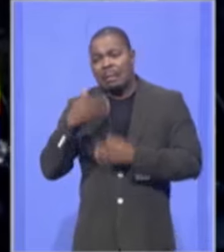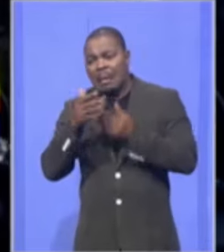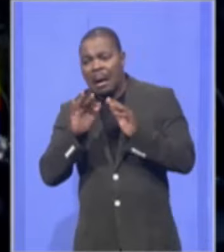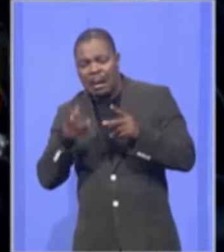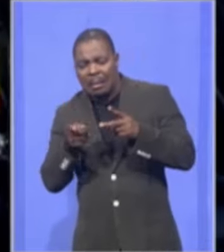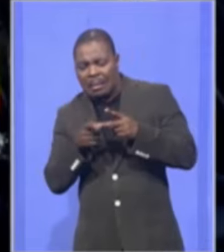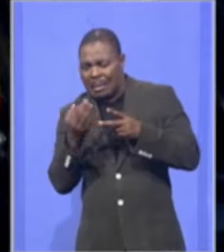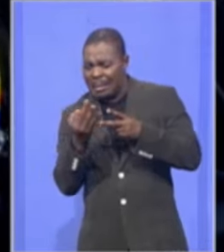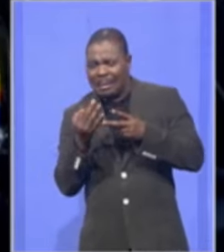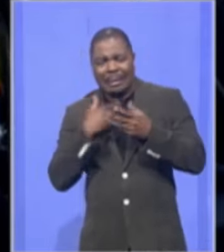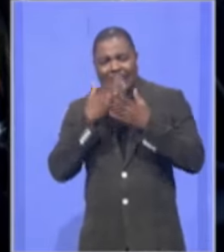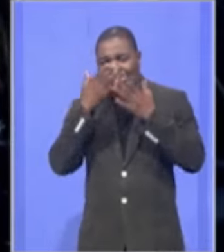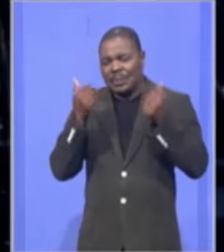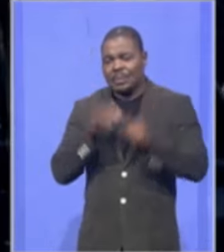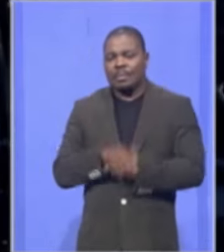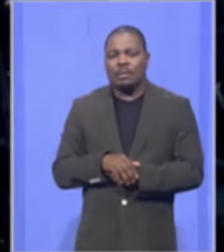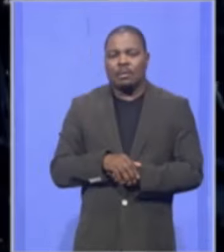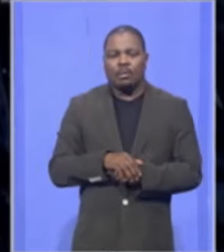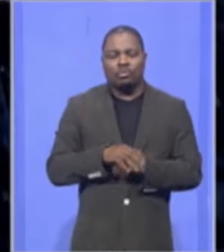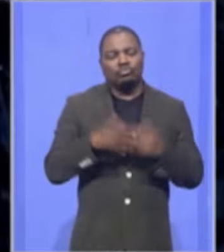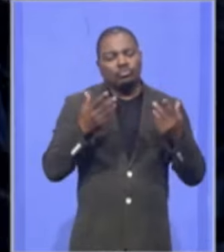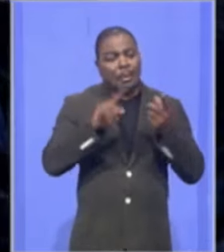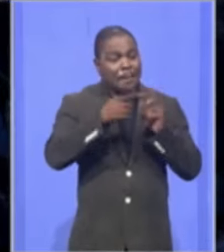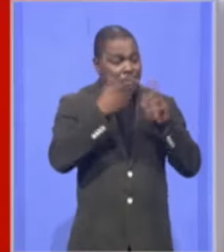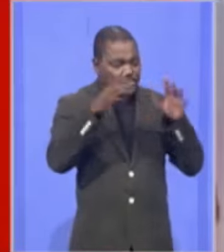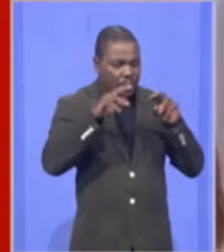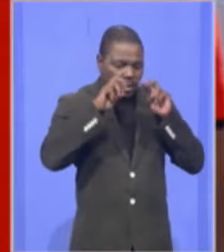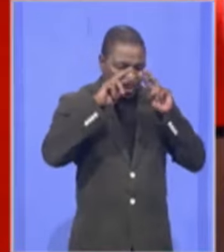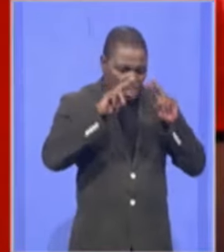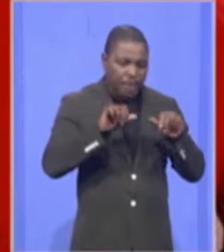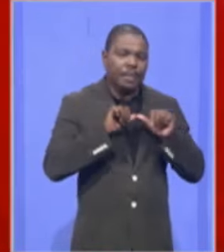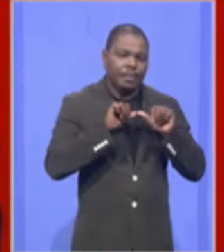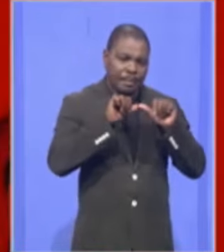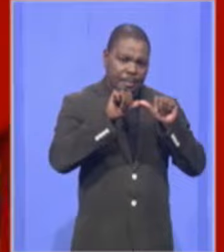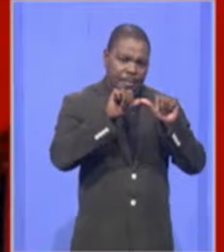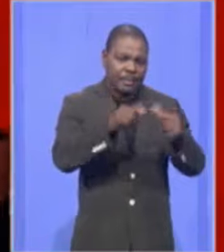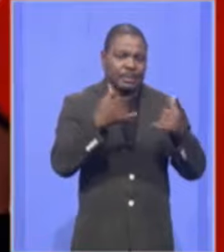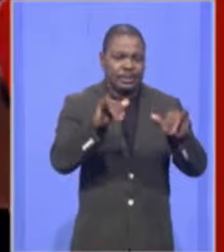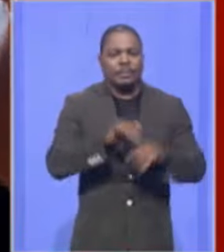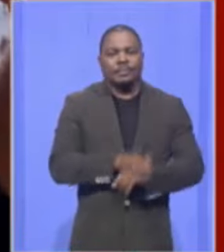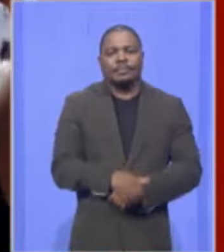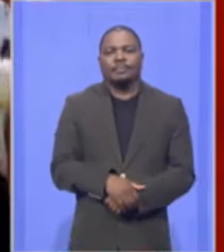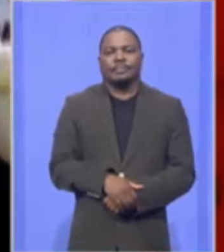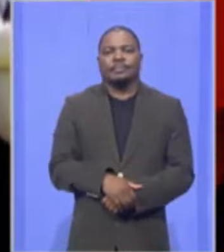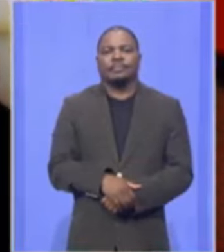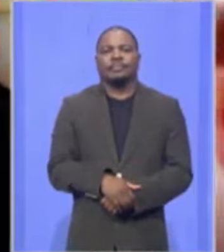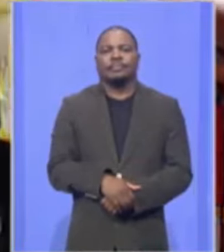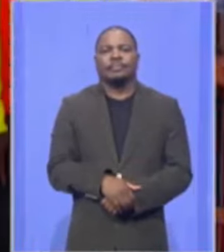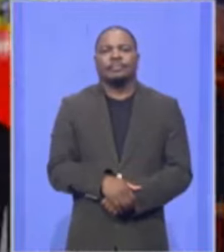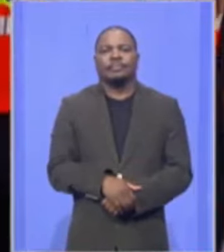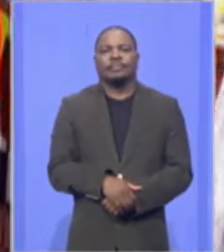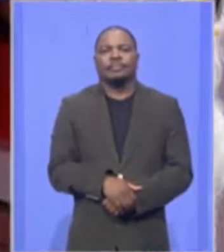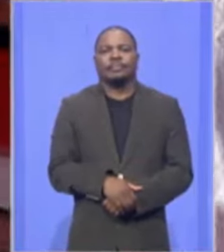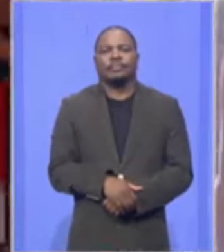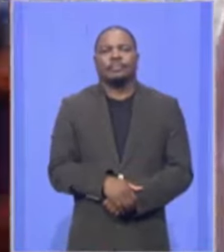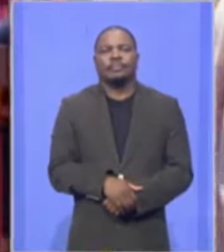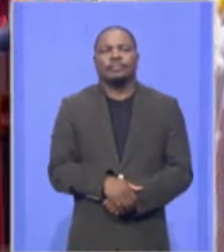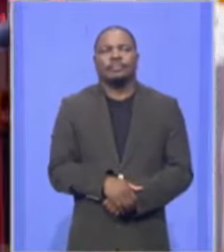now. Dipatlisiso morago ga kotsi di gateletswe pele ke Katlego wa Dikgang tsa SABC Polokwane.